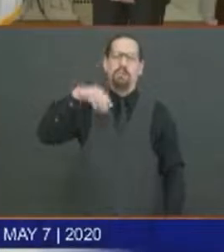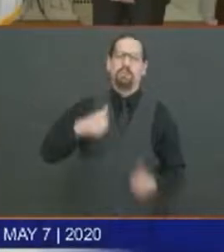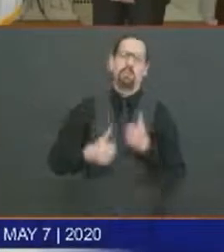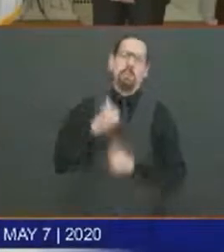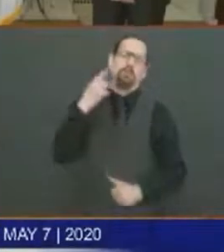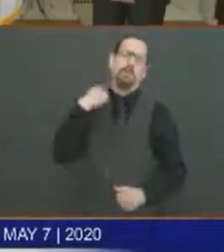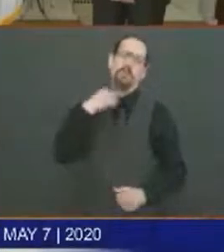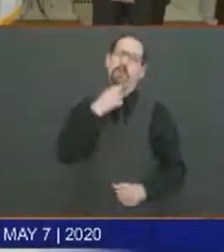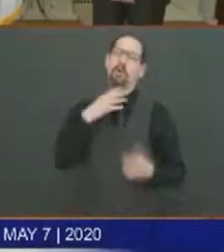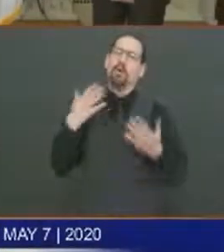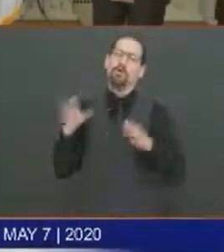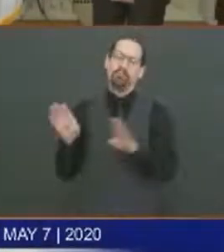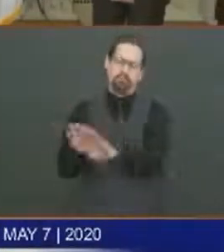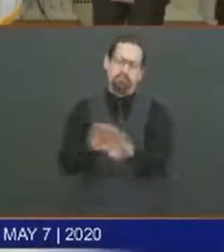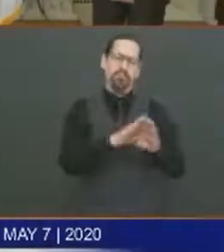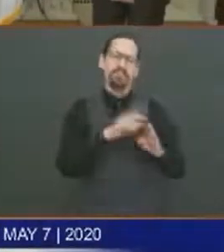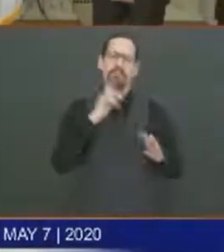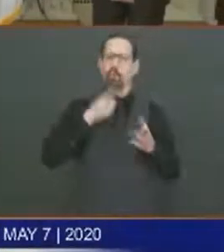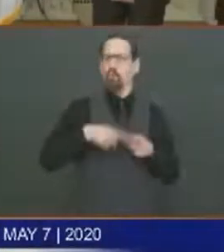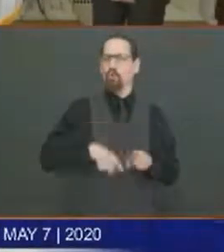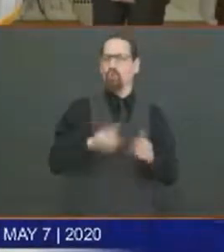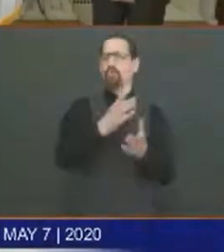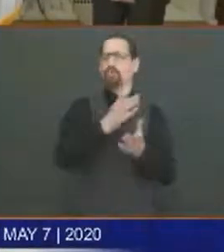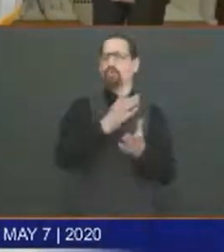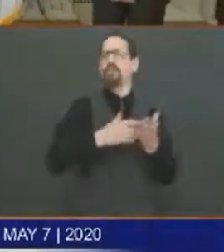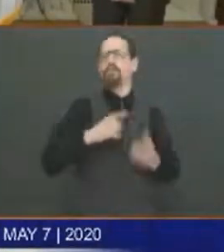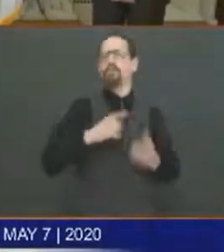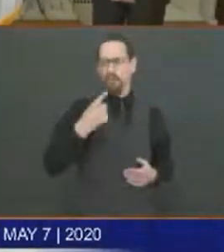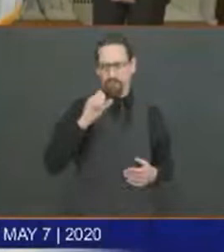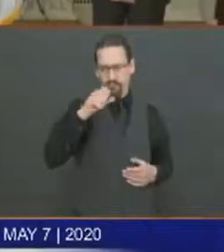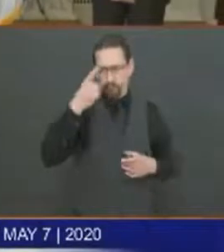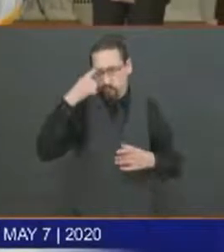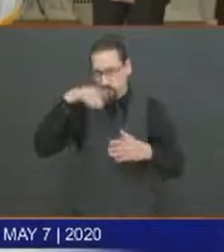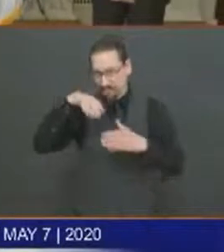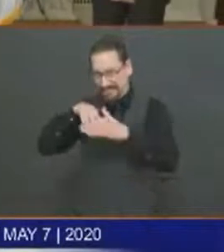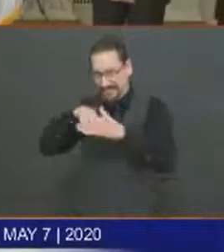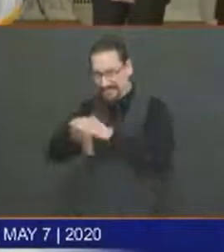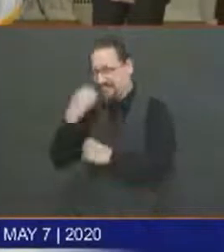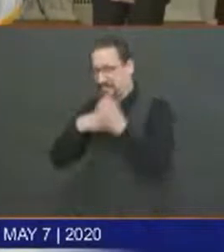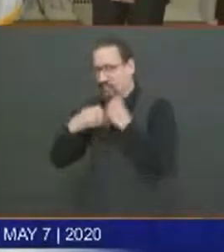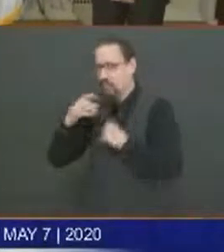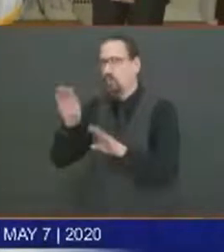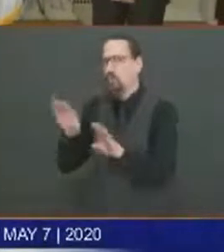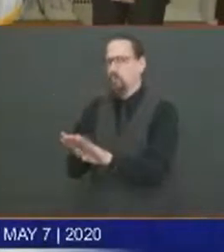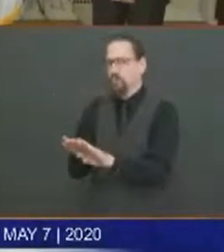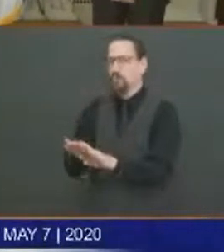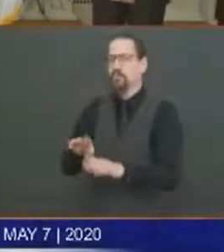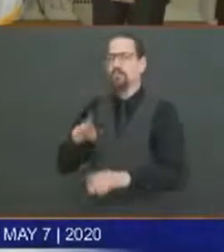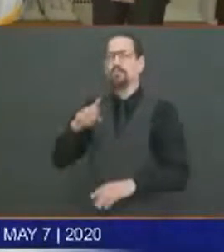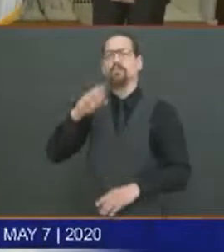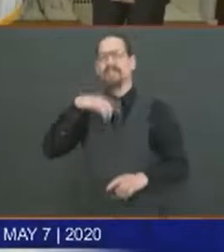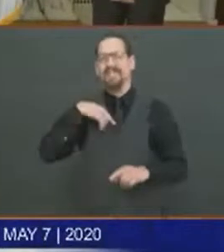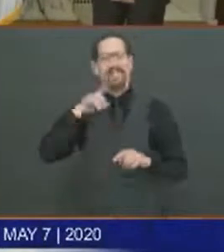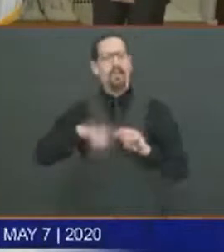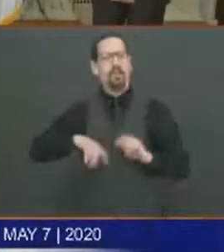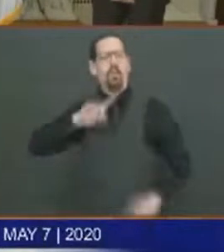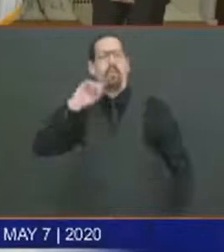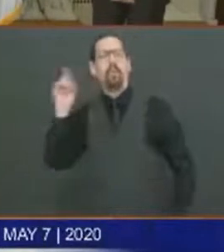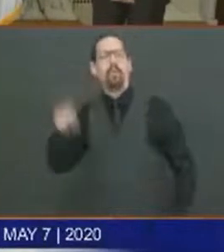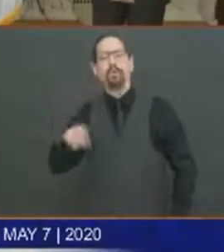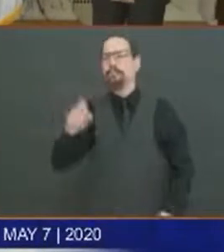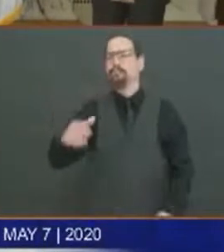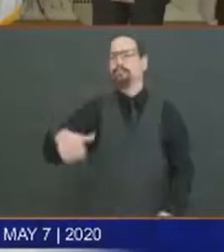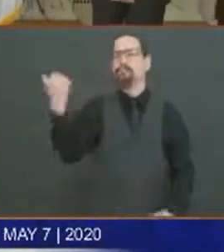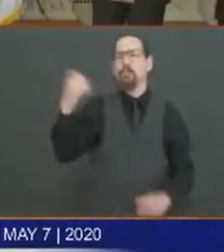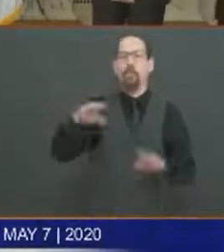But and again, I'll never force any in particular business to do what they think is not in their interest. But what I can say